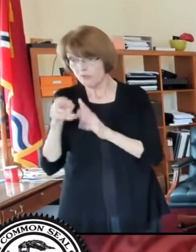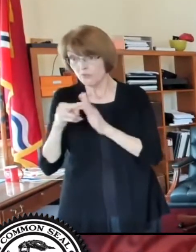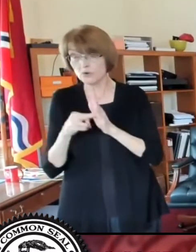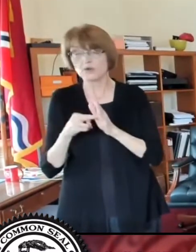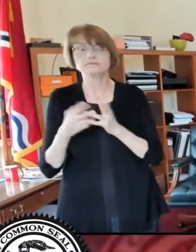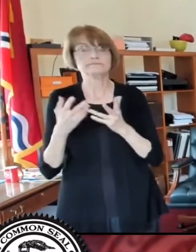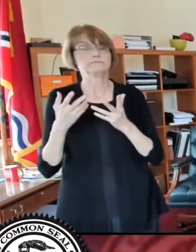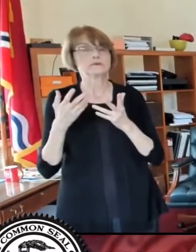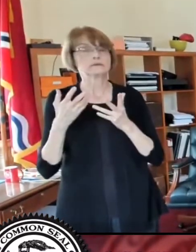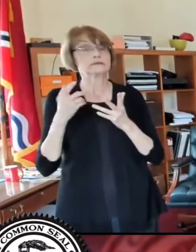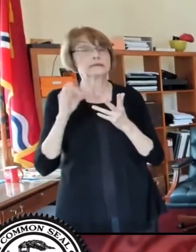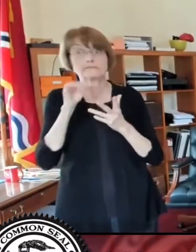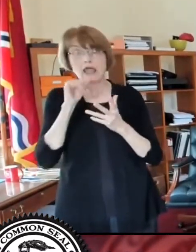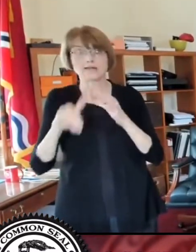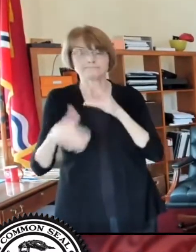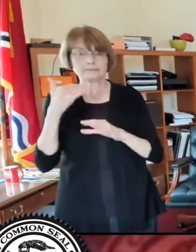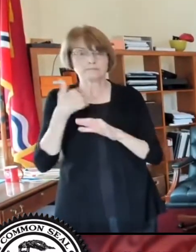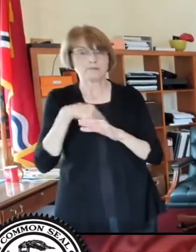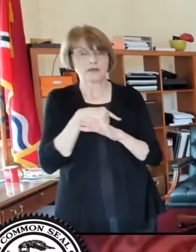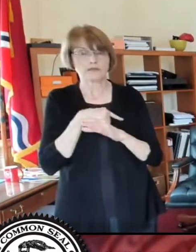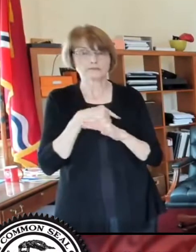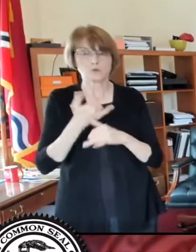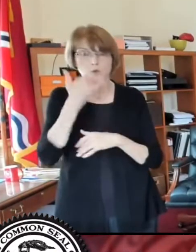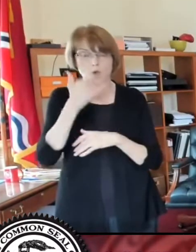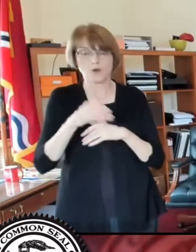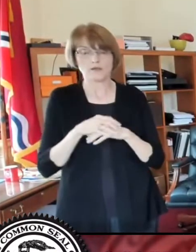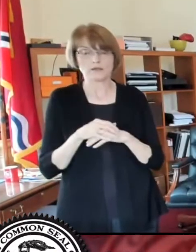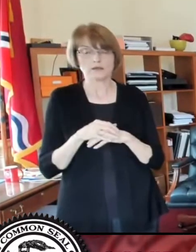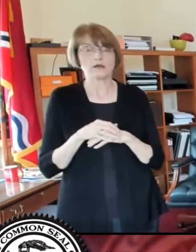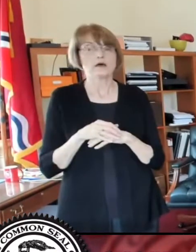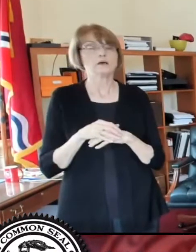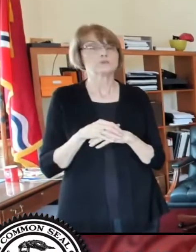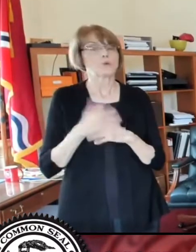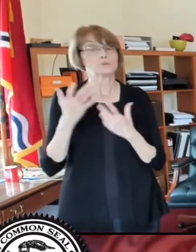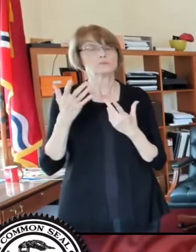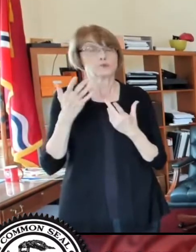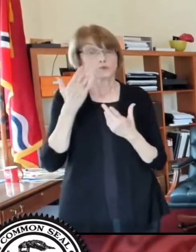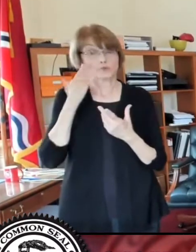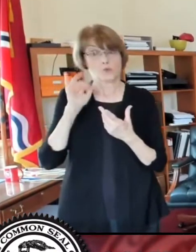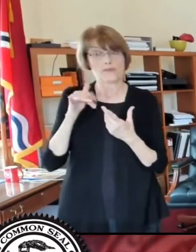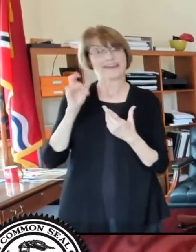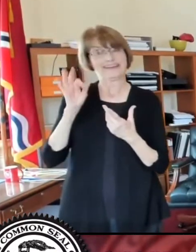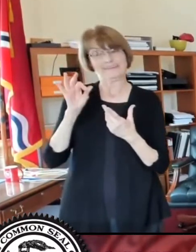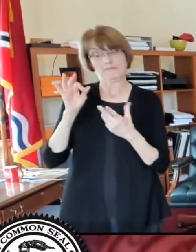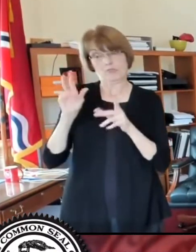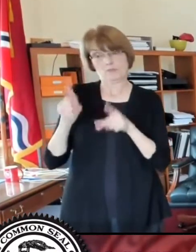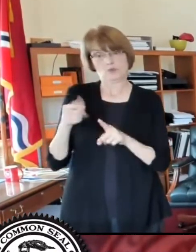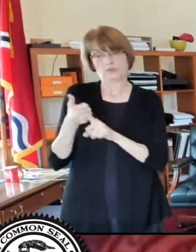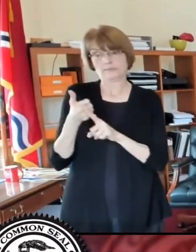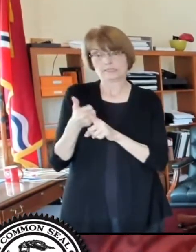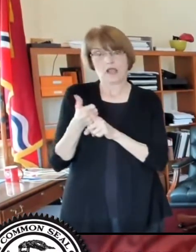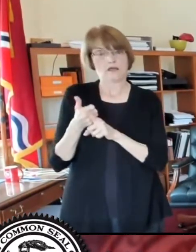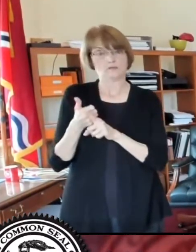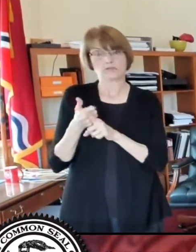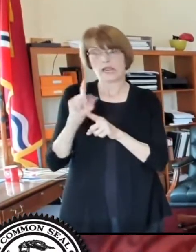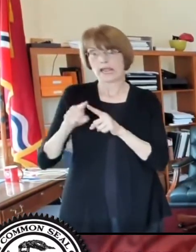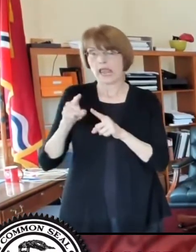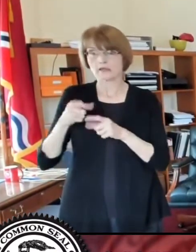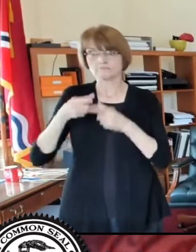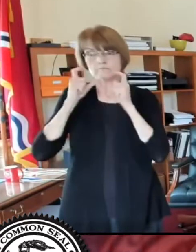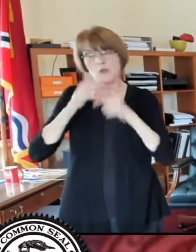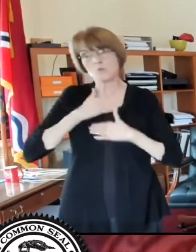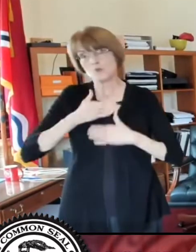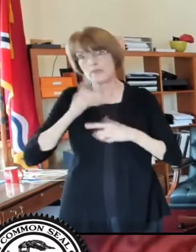only exception to mask wearing is for somebody who has a medical reason that they can't wear a mask.